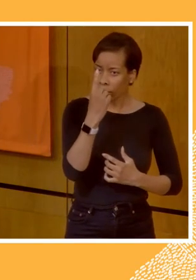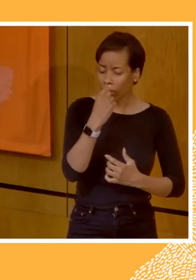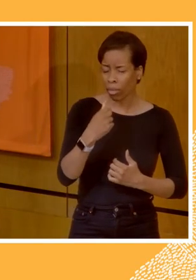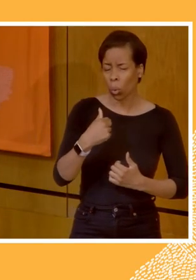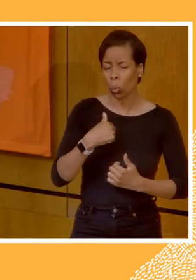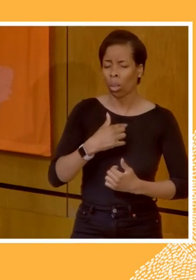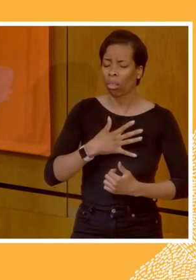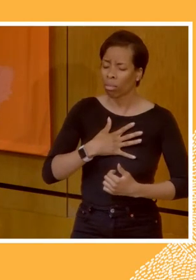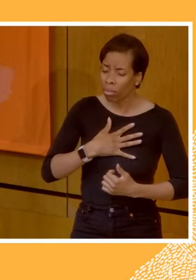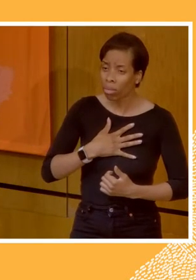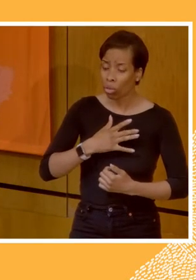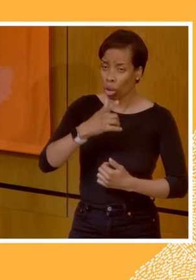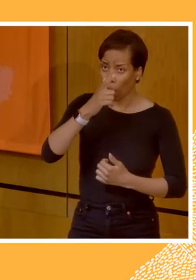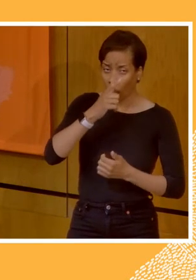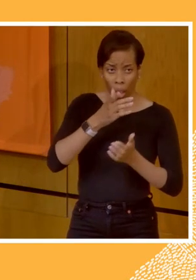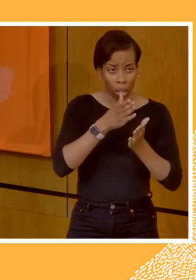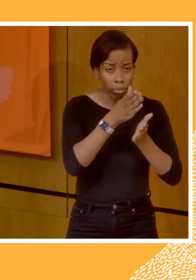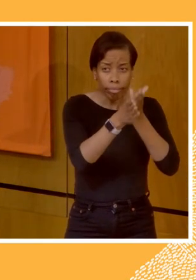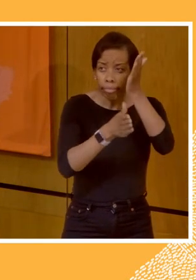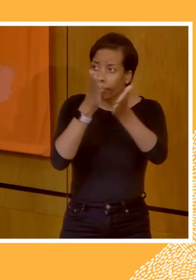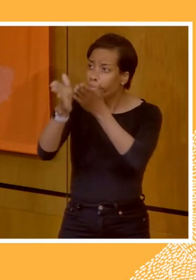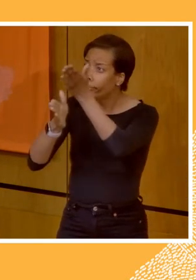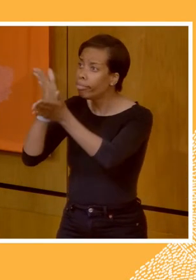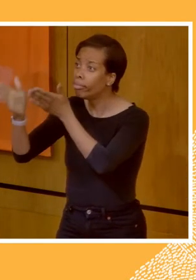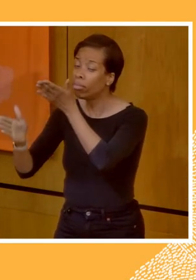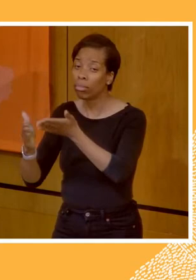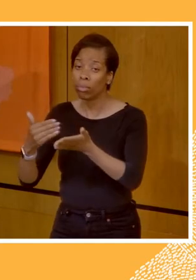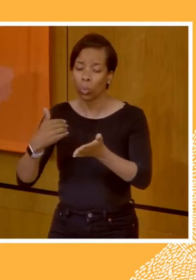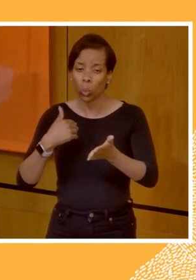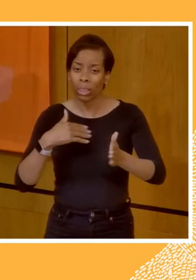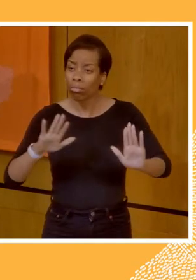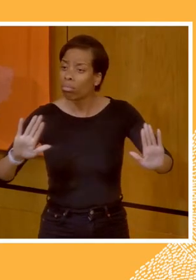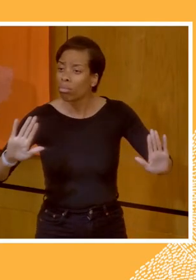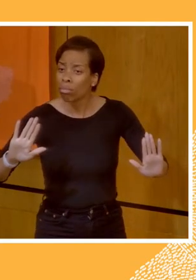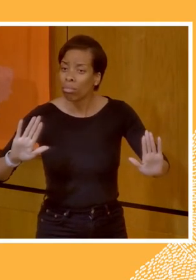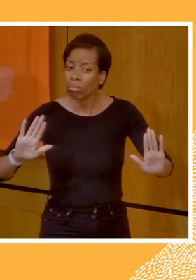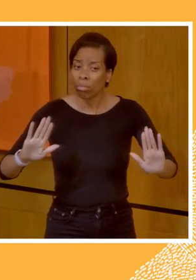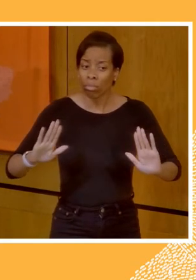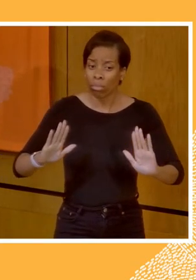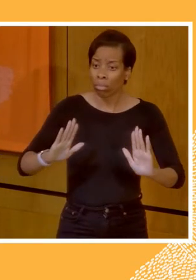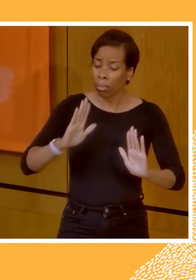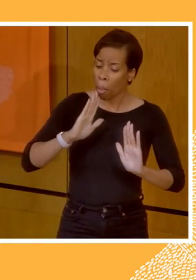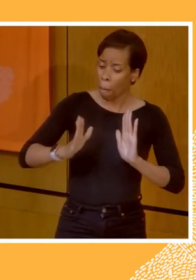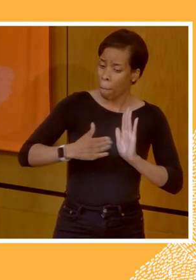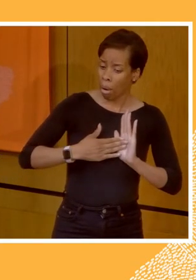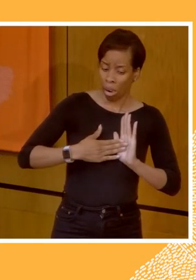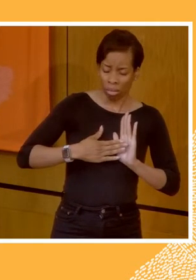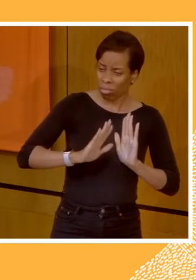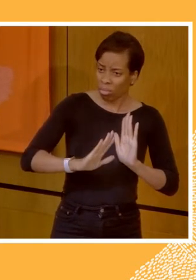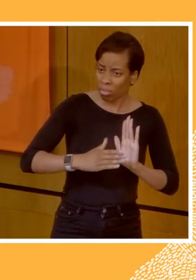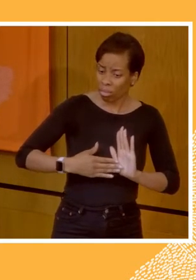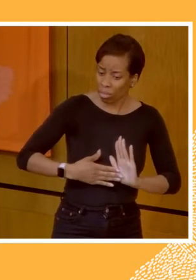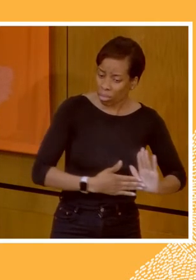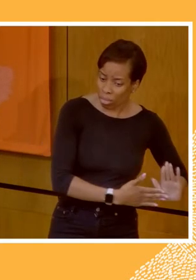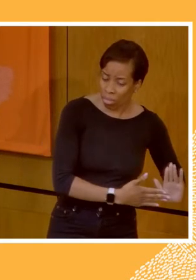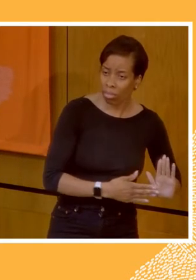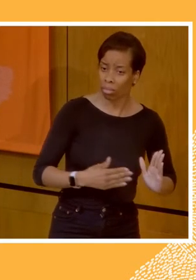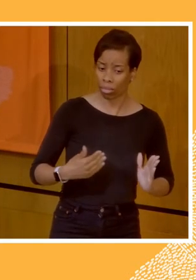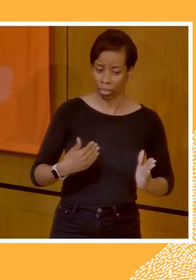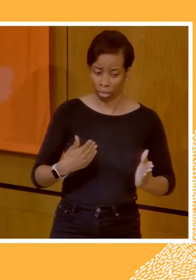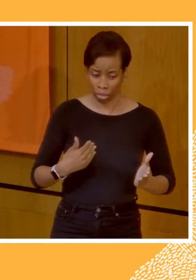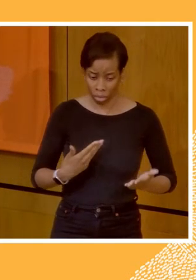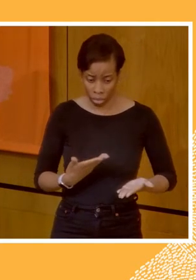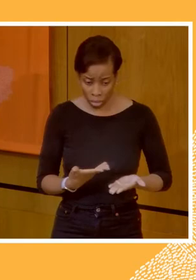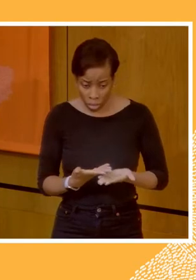spaces with a kind of almost zen-like child mind of, you know, trust the process and trust the people